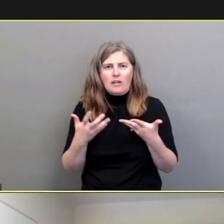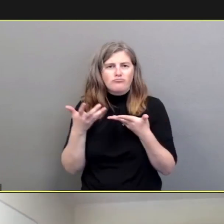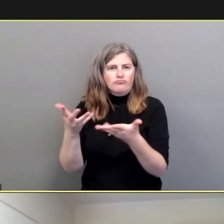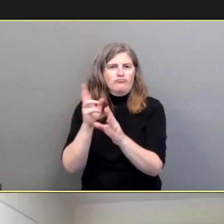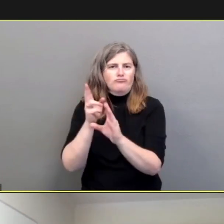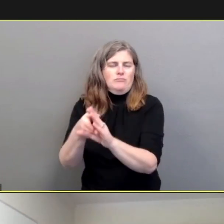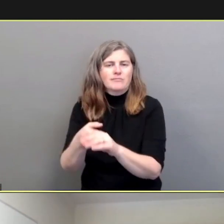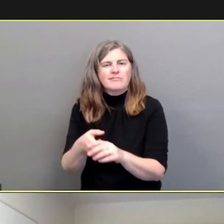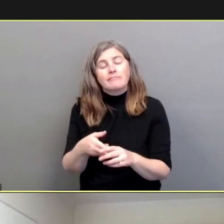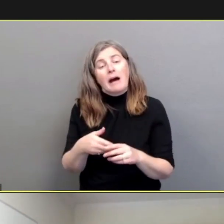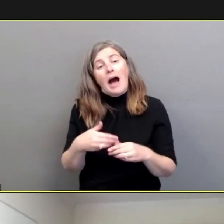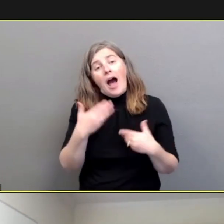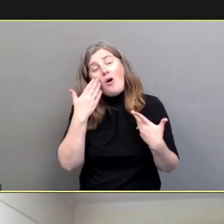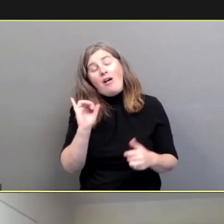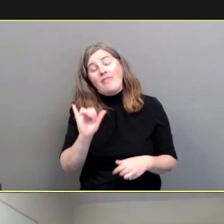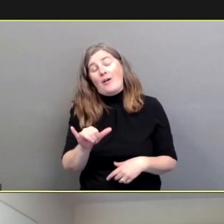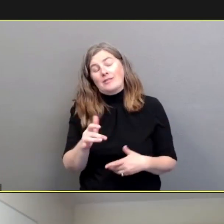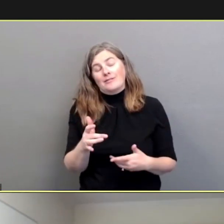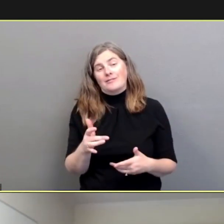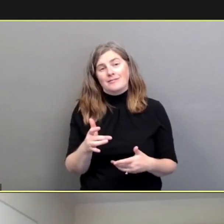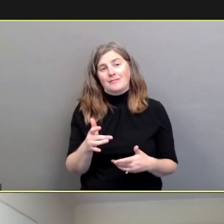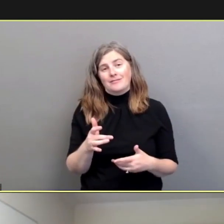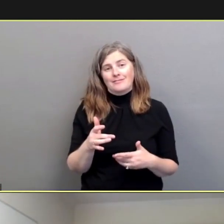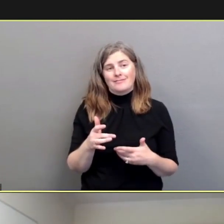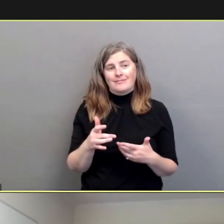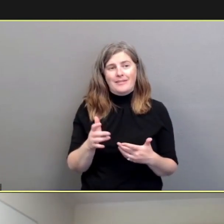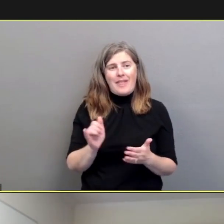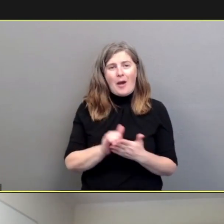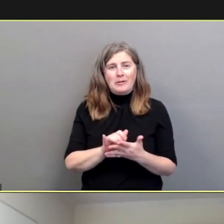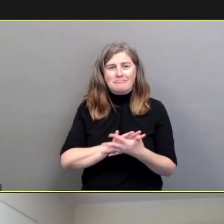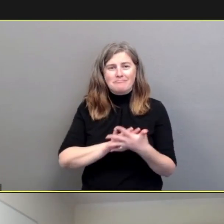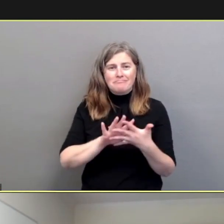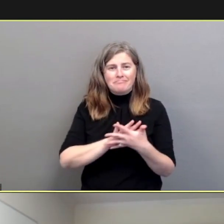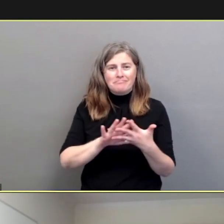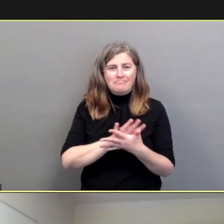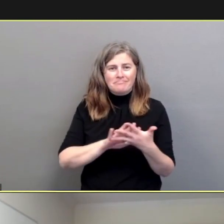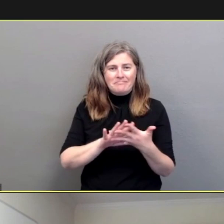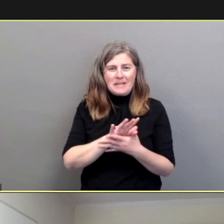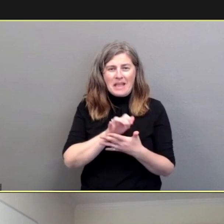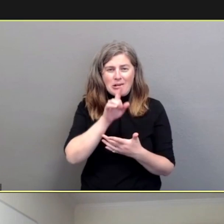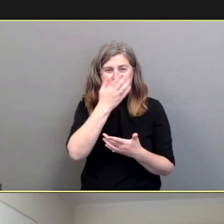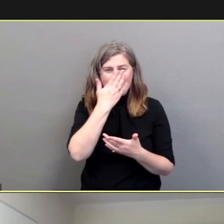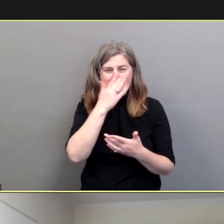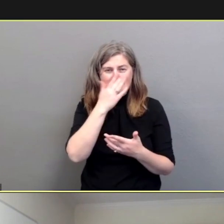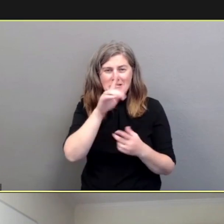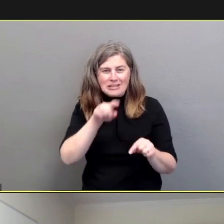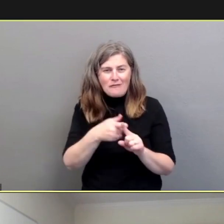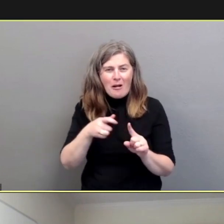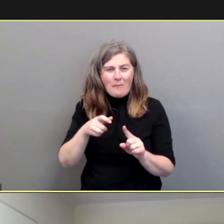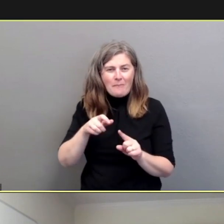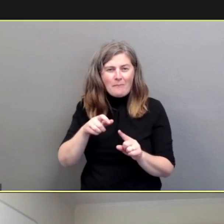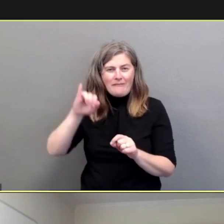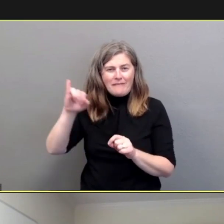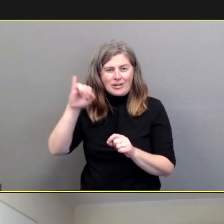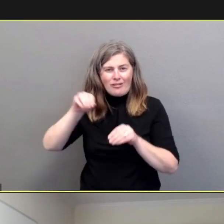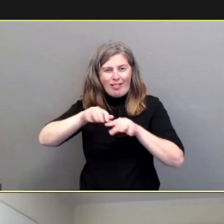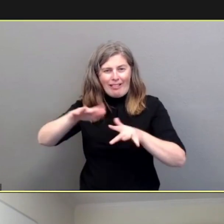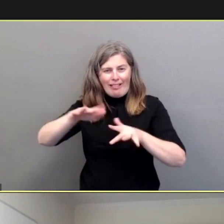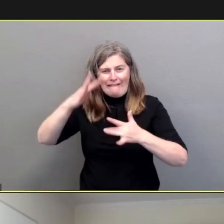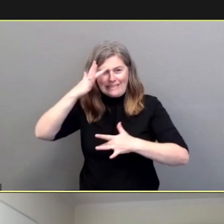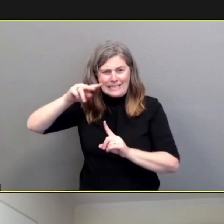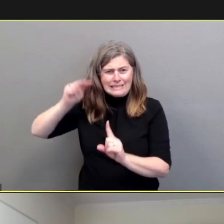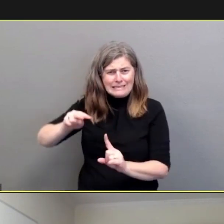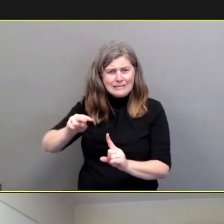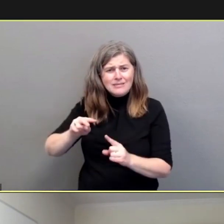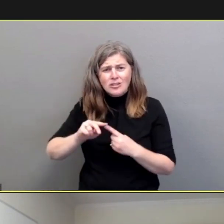that was a classically non-infectious disease answer. Christine, I don't know if you have any thoughts about that, or Laura,